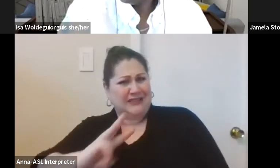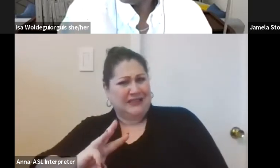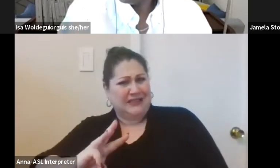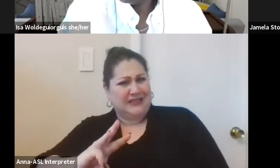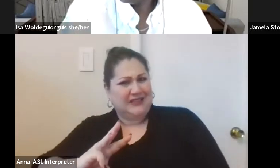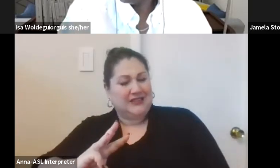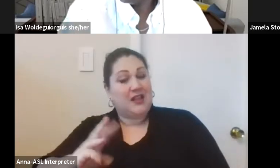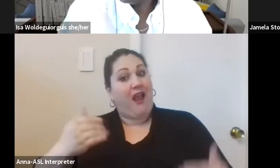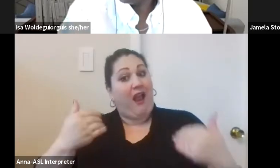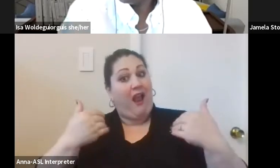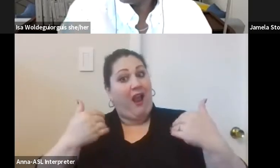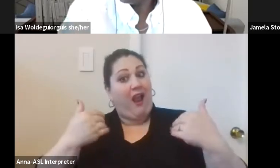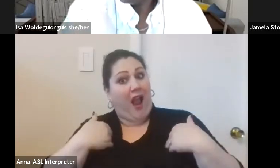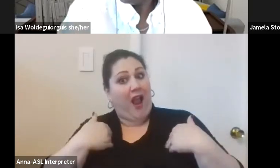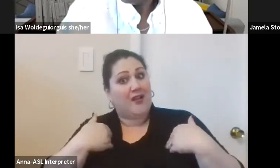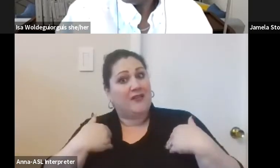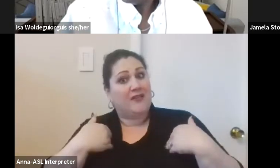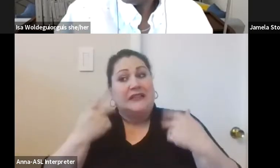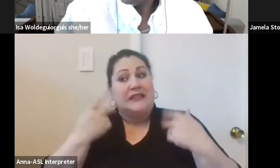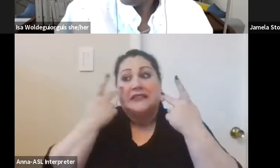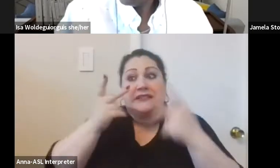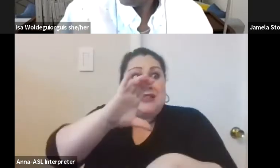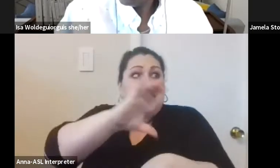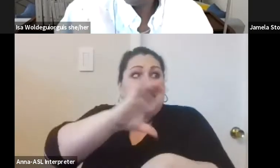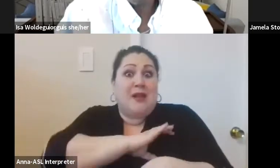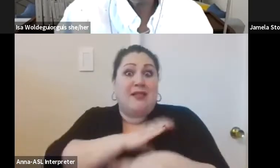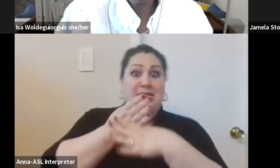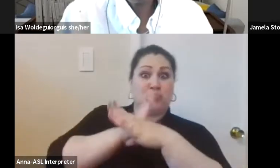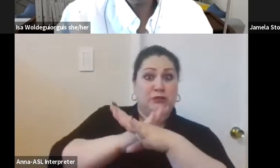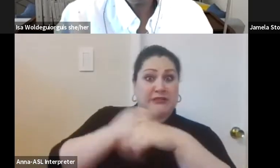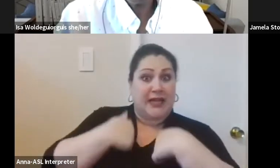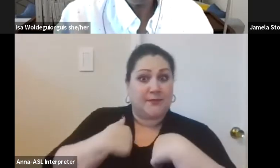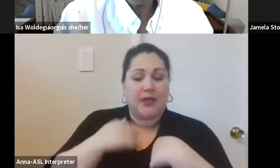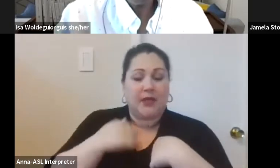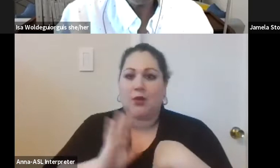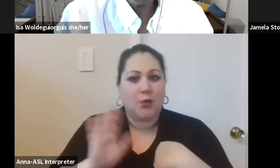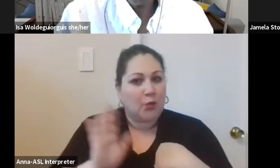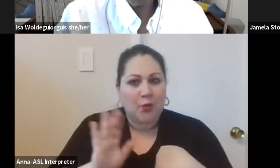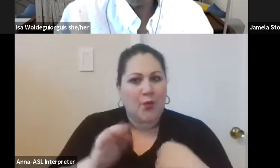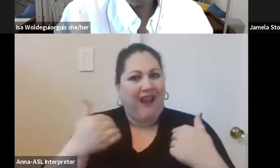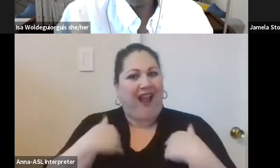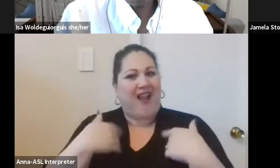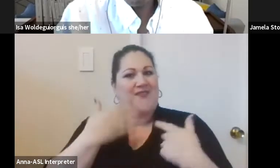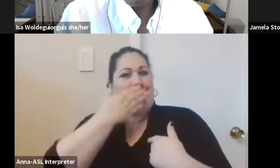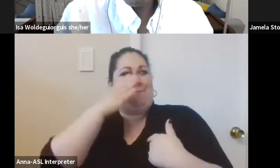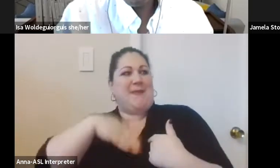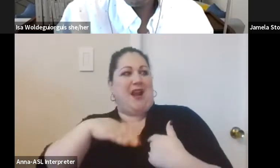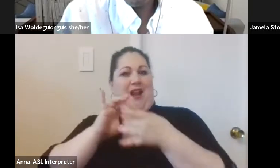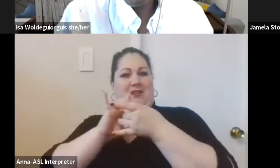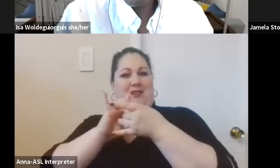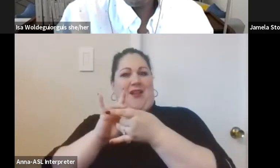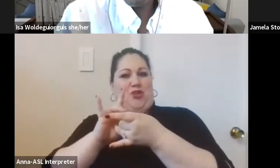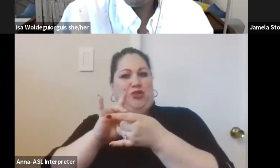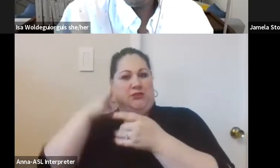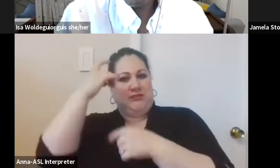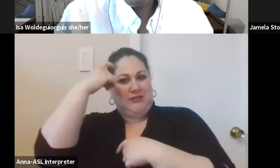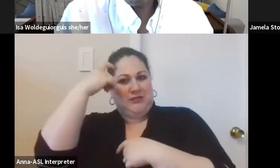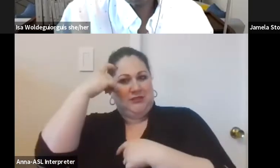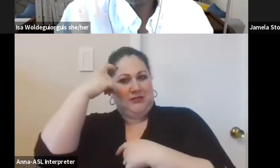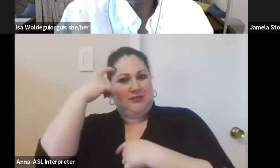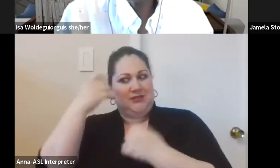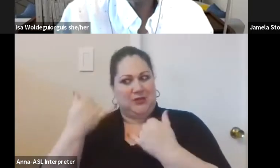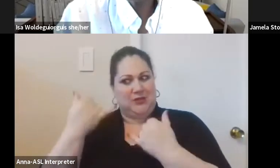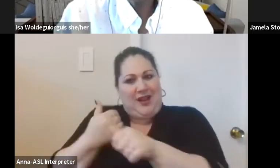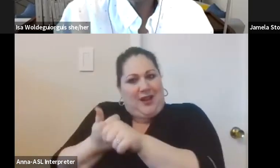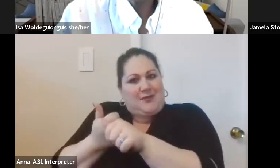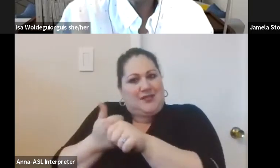them as a protector. He see them as someone coming to take him away. So mentally, he grew up with that